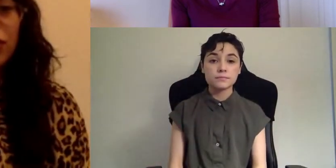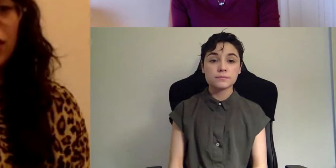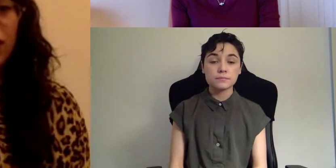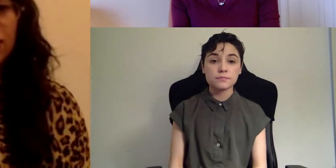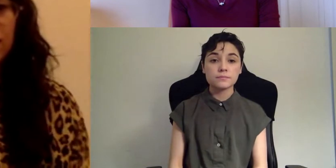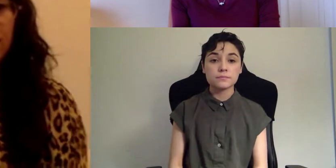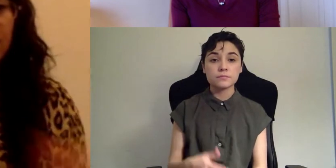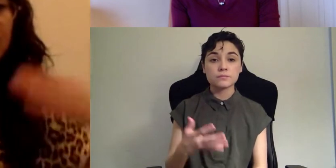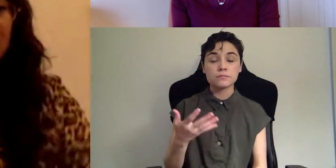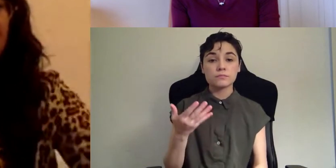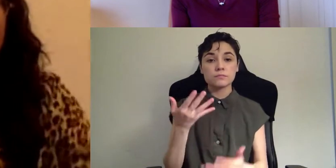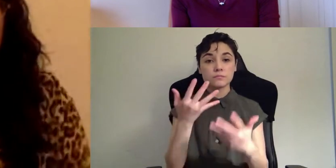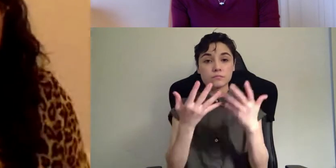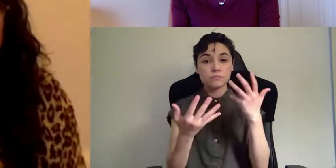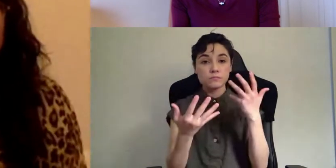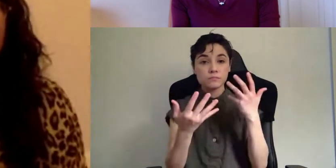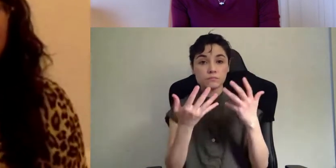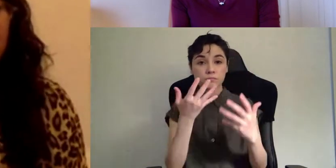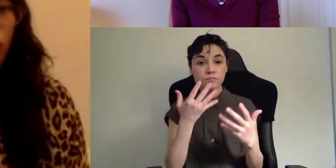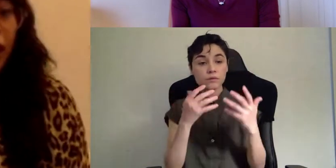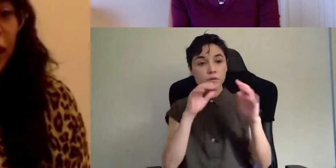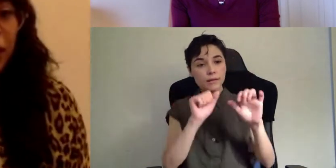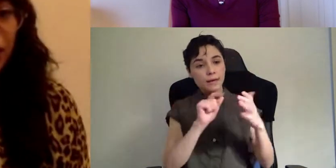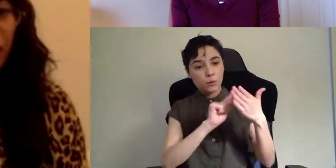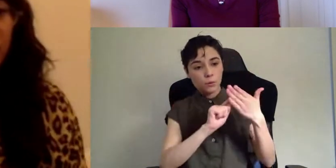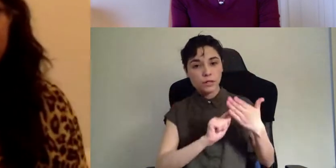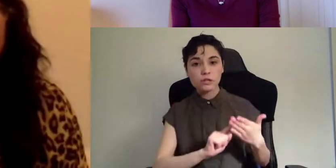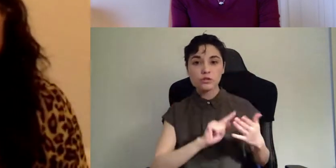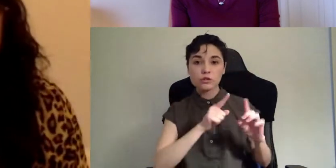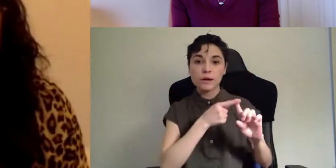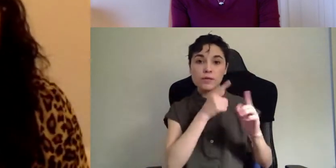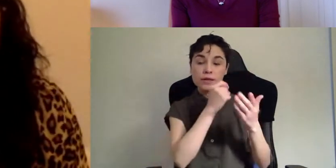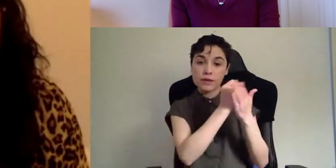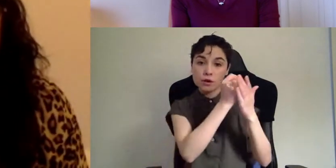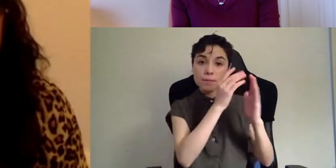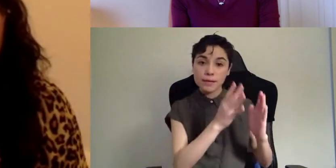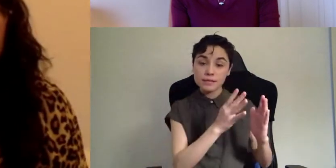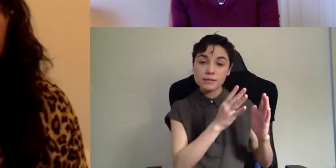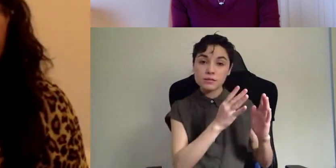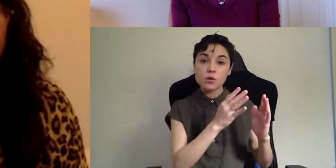them before you kind of take that risk and wait it, perhaps.